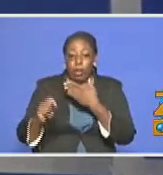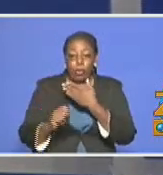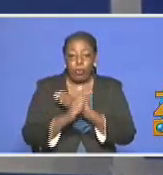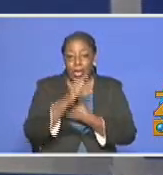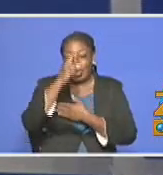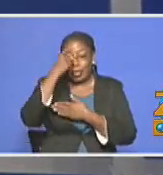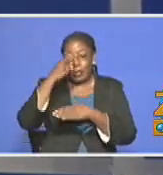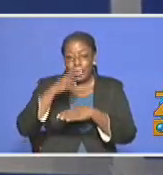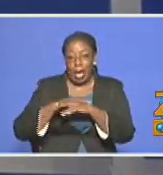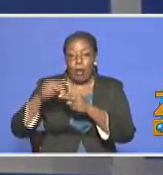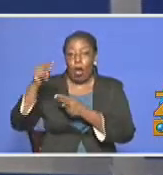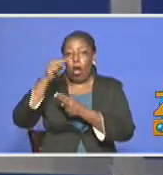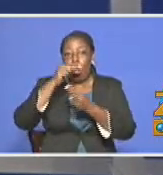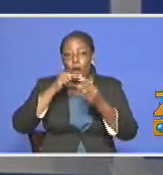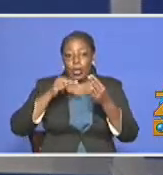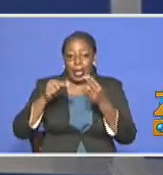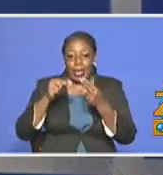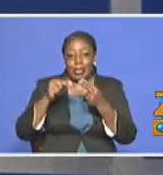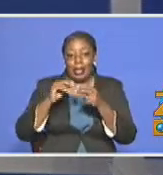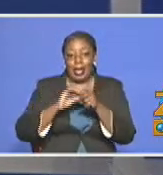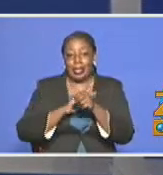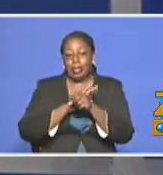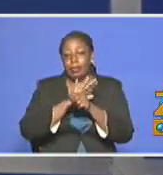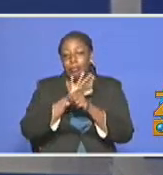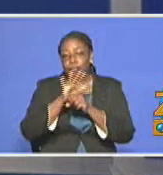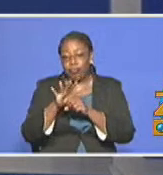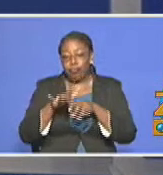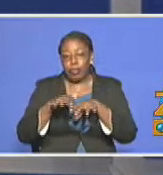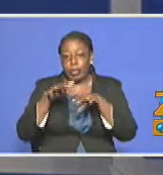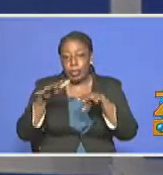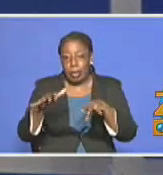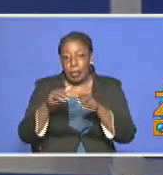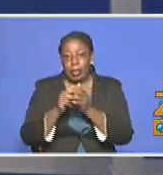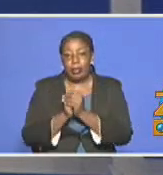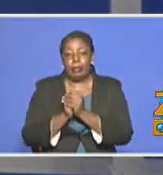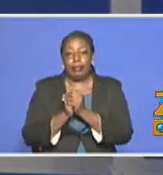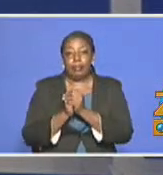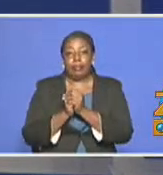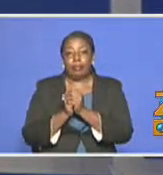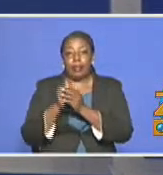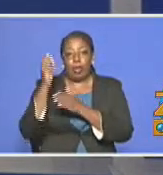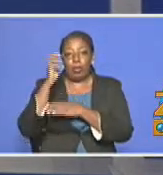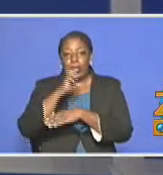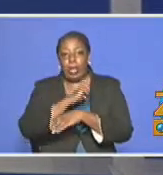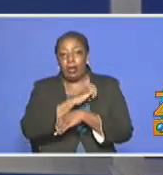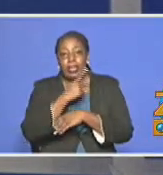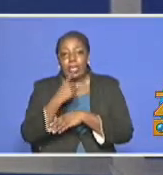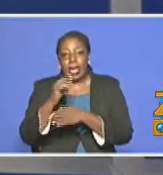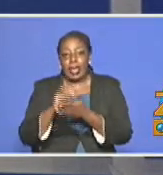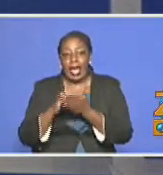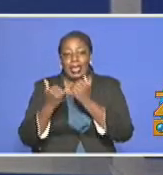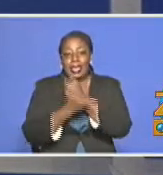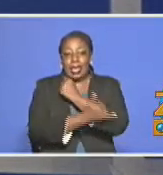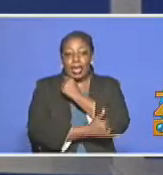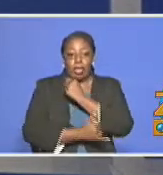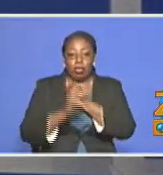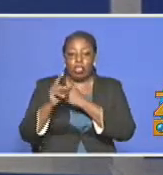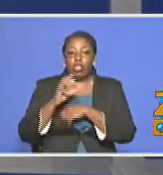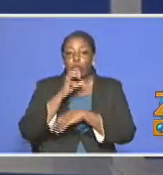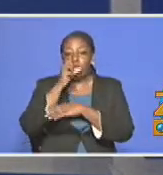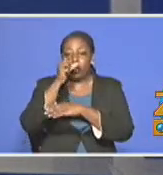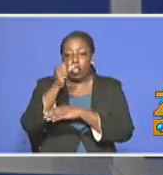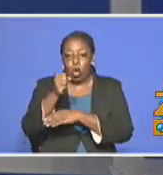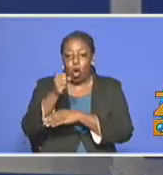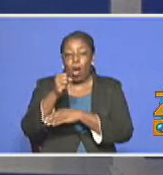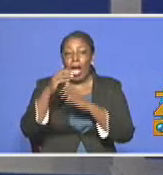summer: hurricanes and the COVID-19 pandemic. PAHO Director Carissa Edian says countries must ensure